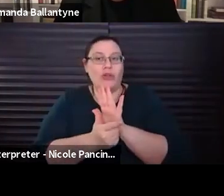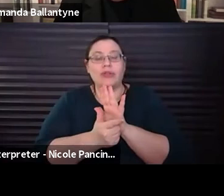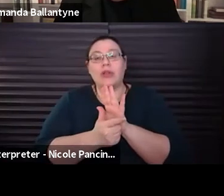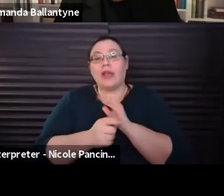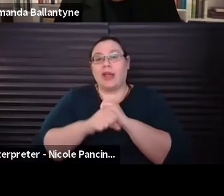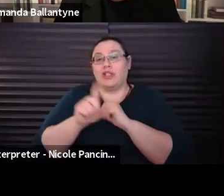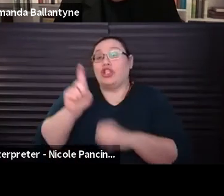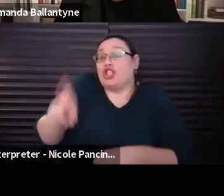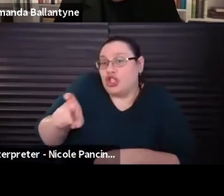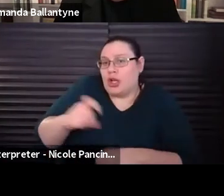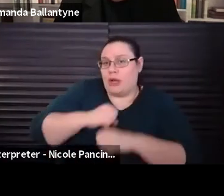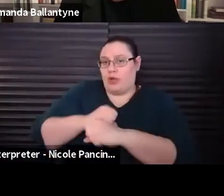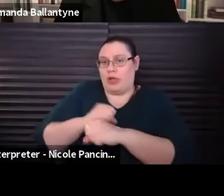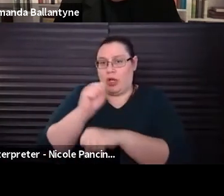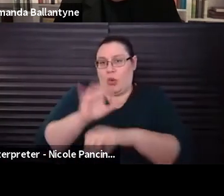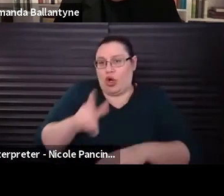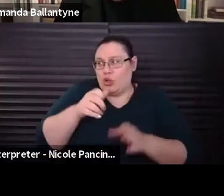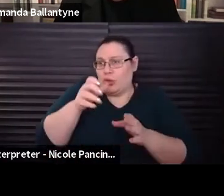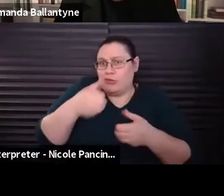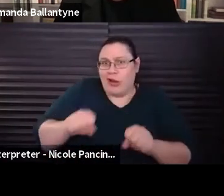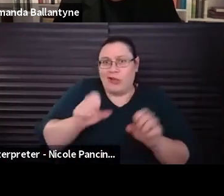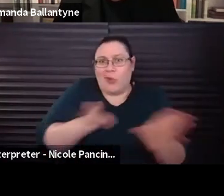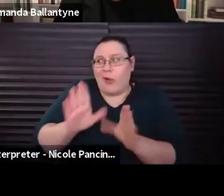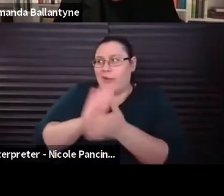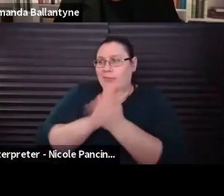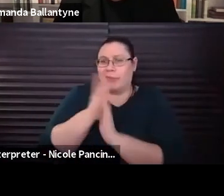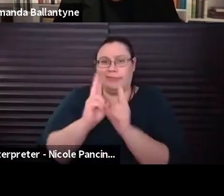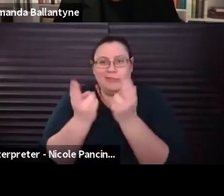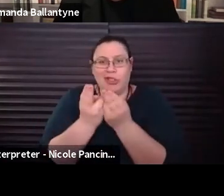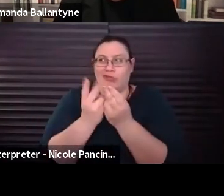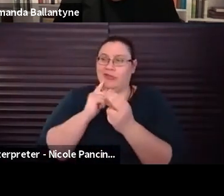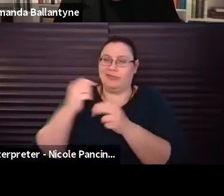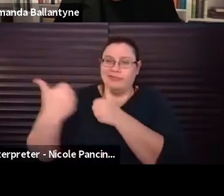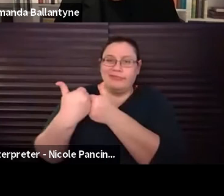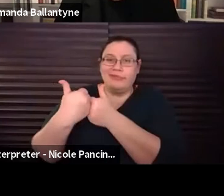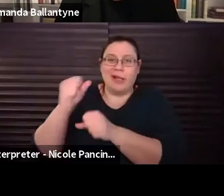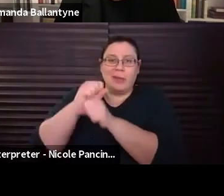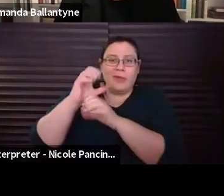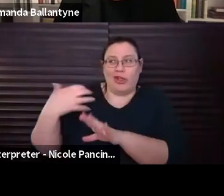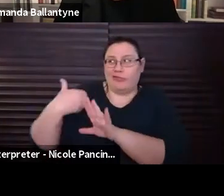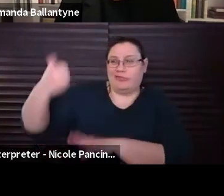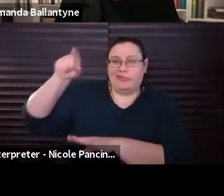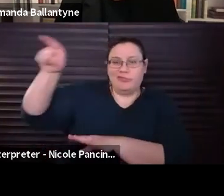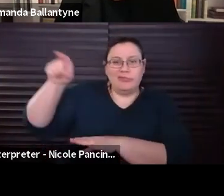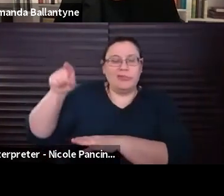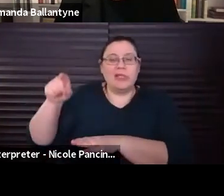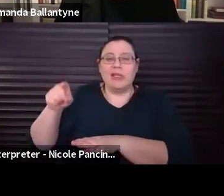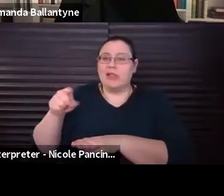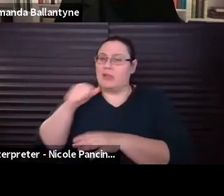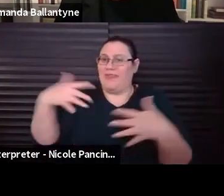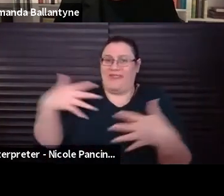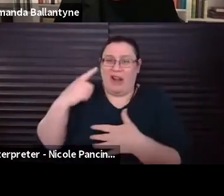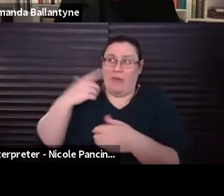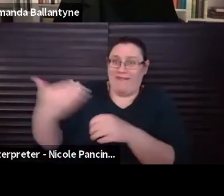should protect workers who are organizing to be able to speak out and to be able to challenge their employers, free from the fear of being, terminated or